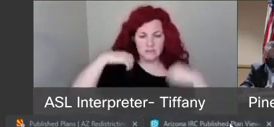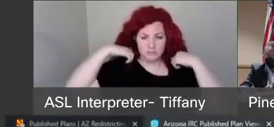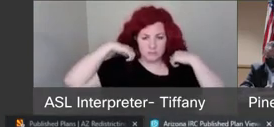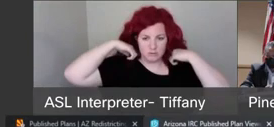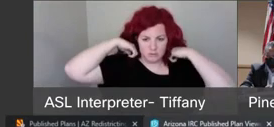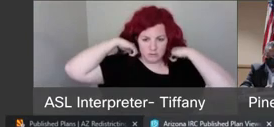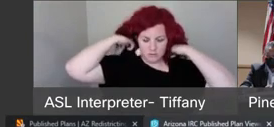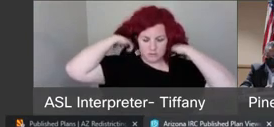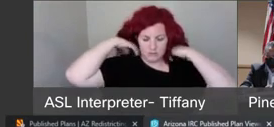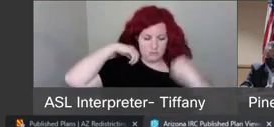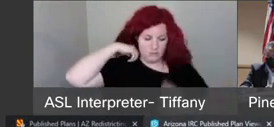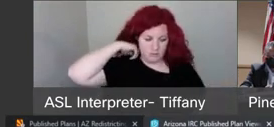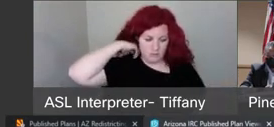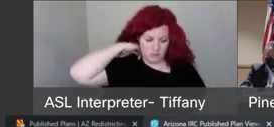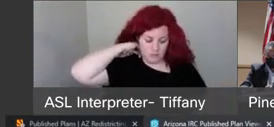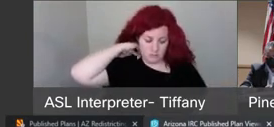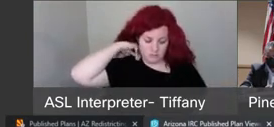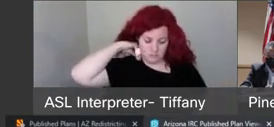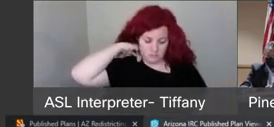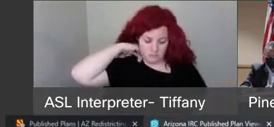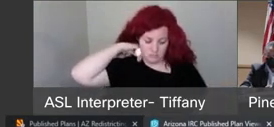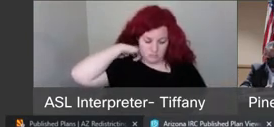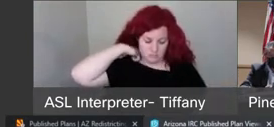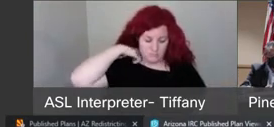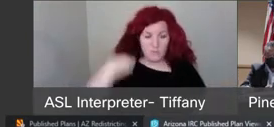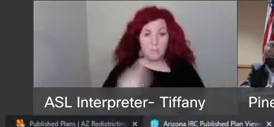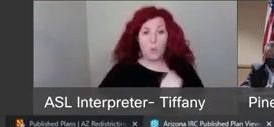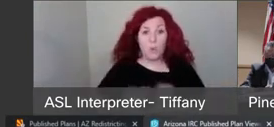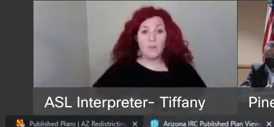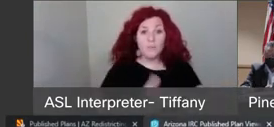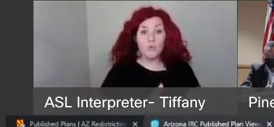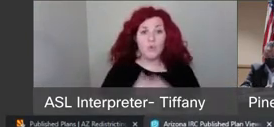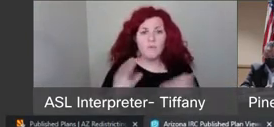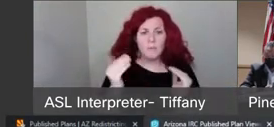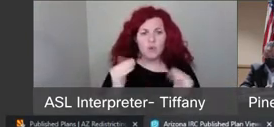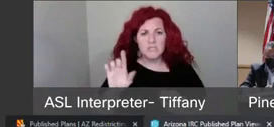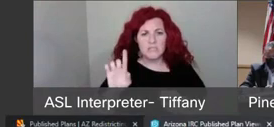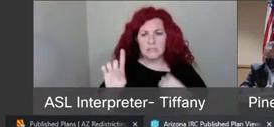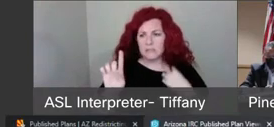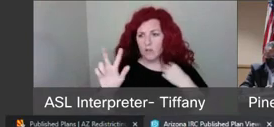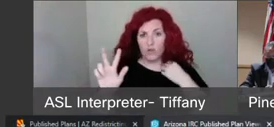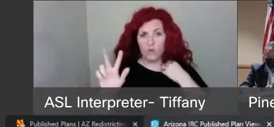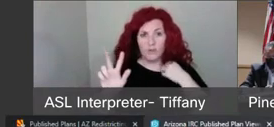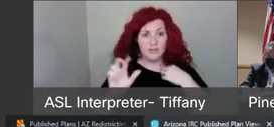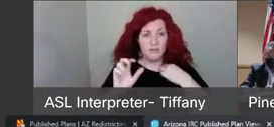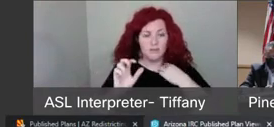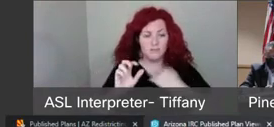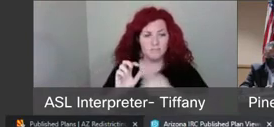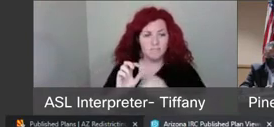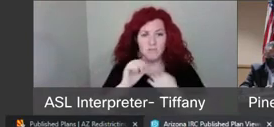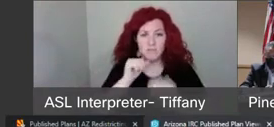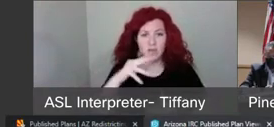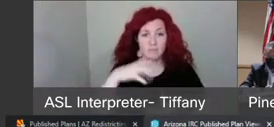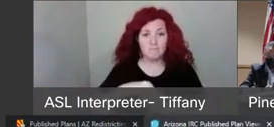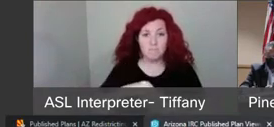are improved, in my opinion, from the prior map, as at least for CD3, we're no longer part of Tucson.